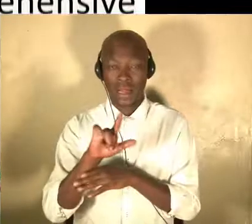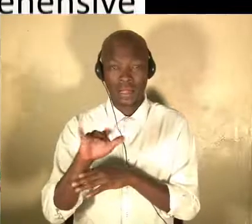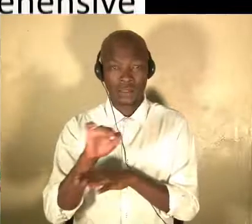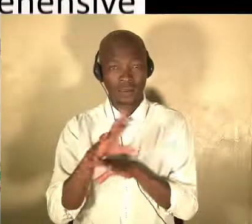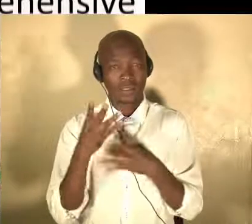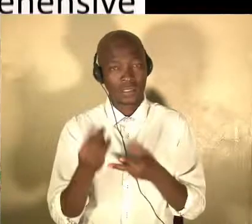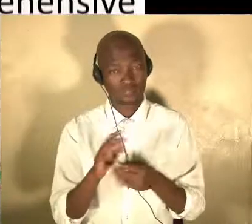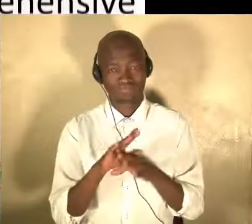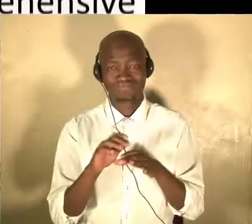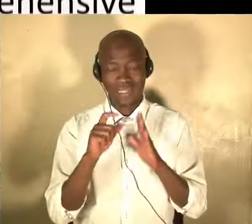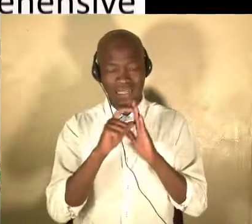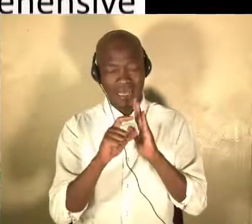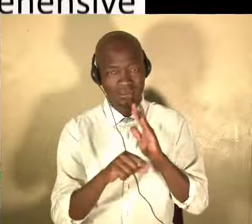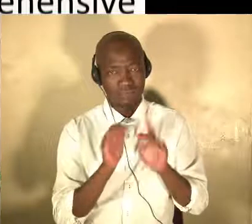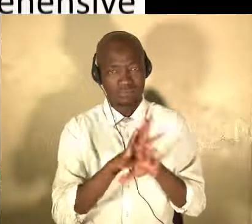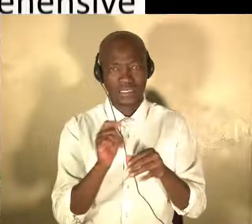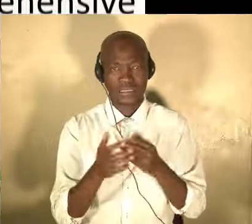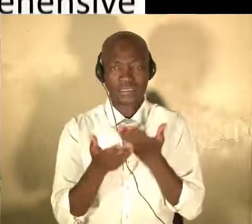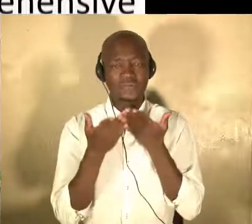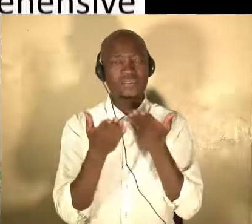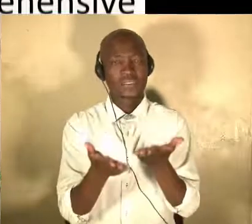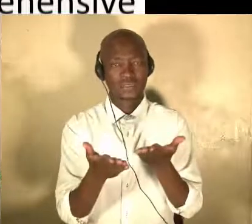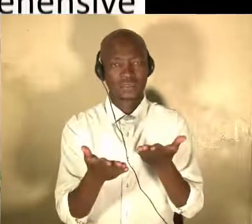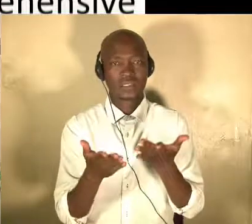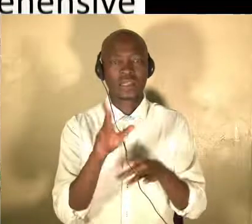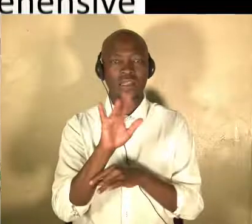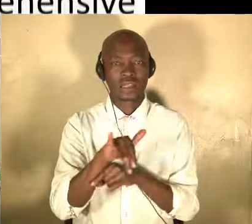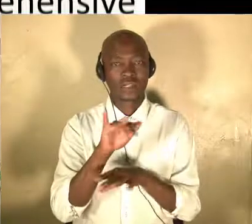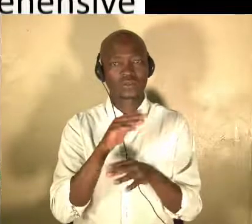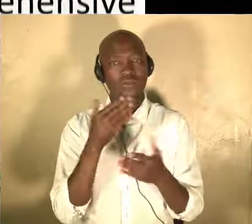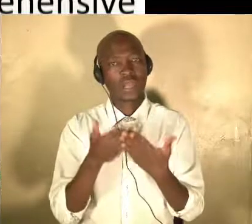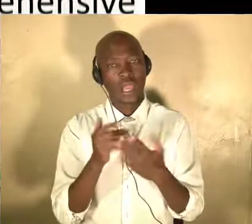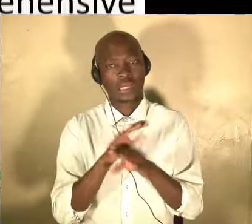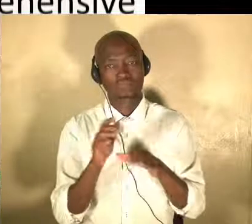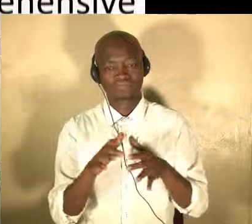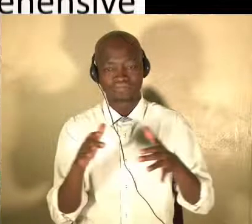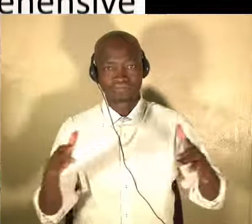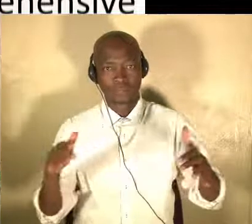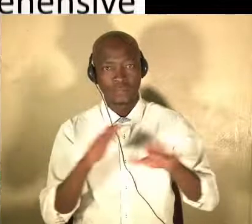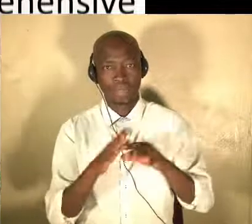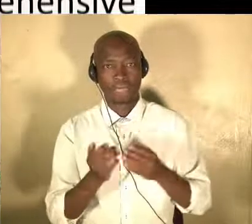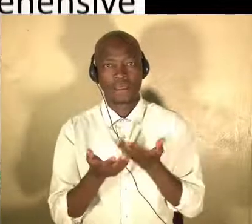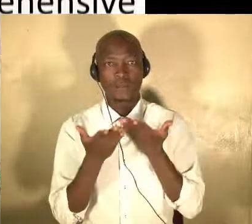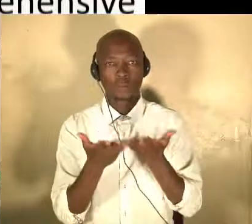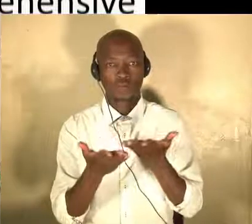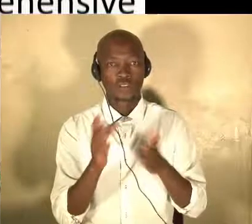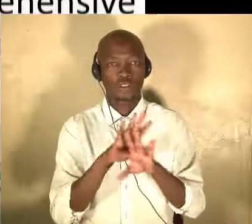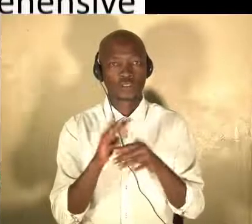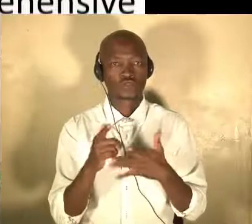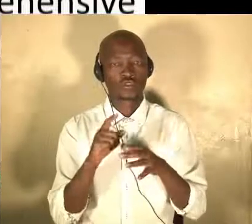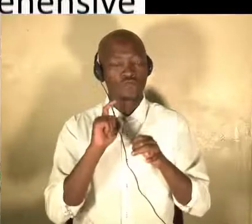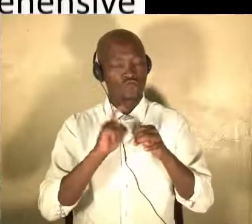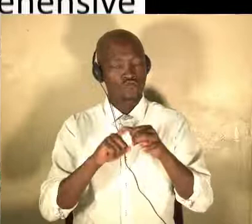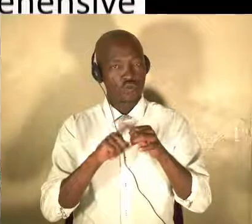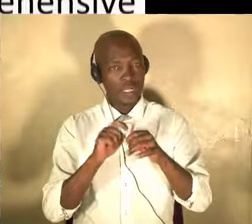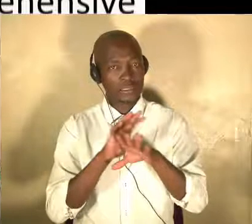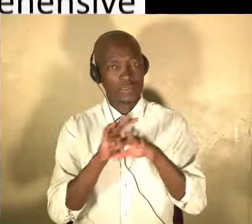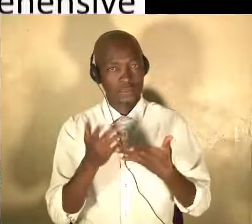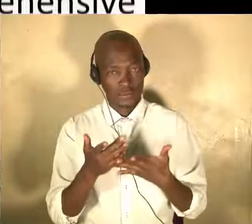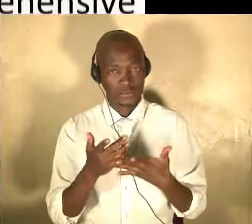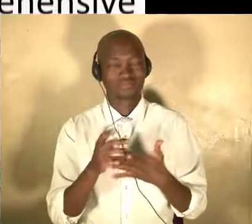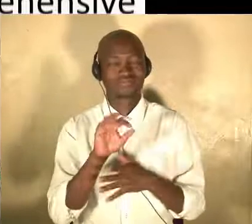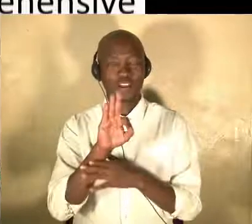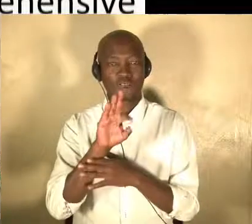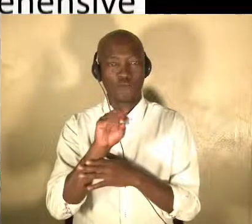component of cluster foster care services that would enhance the provision of quality foster care services through the